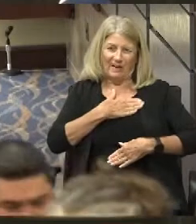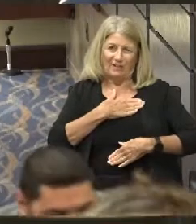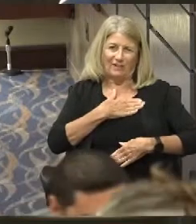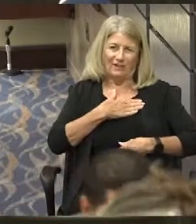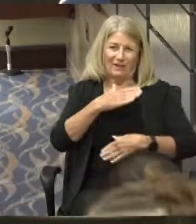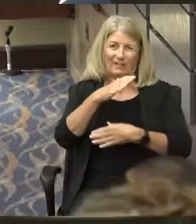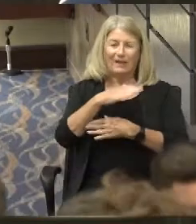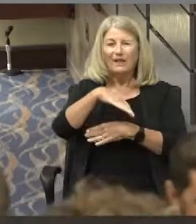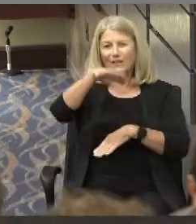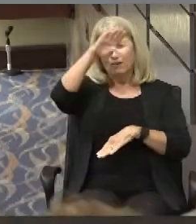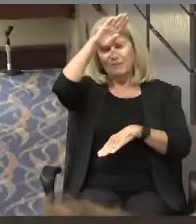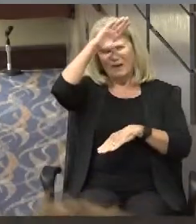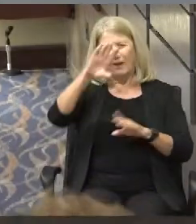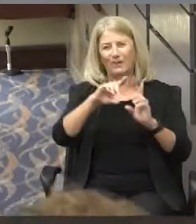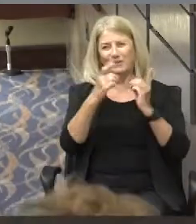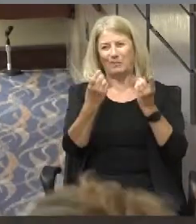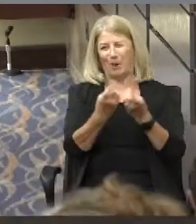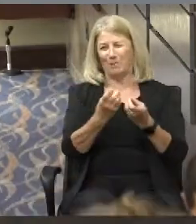support.